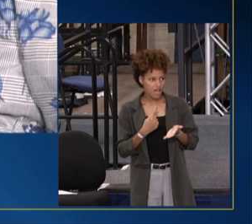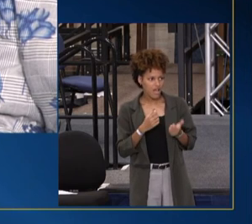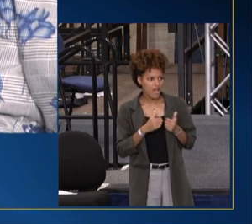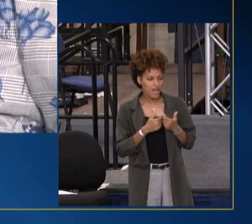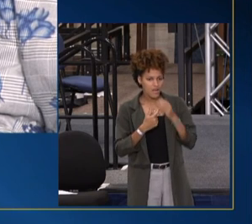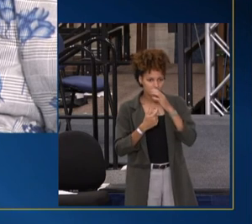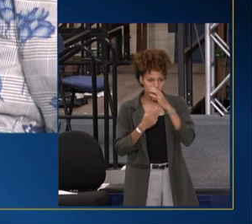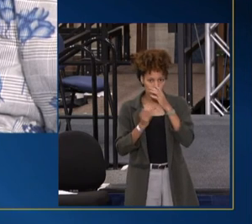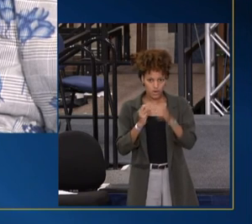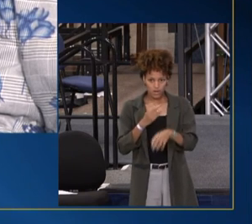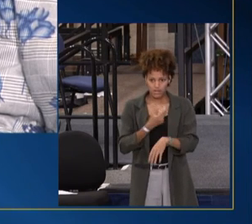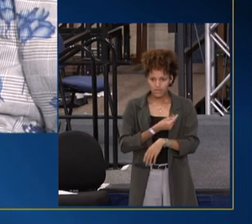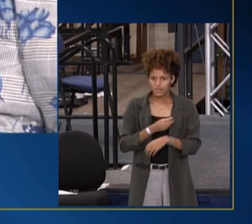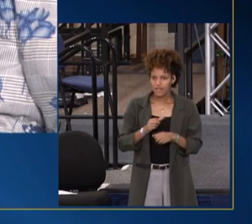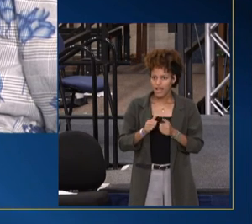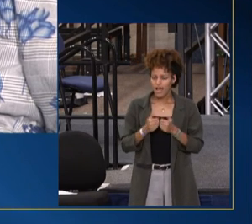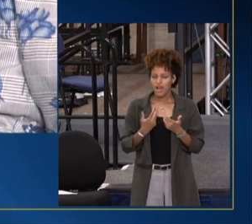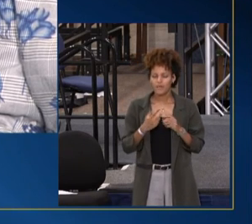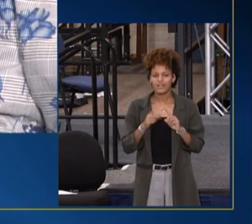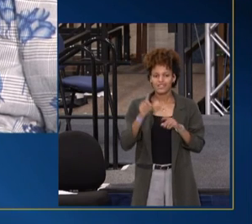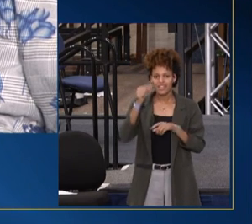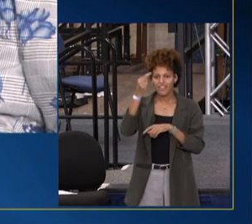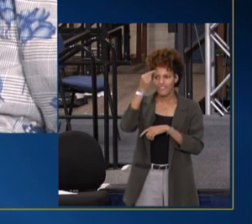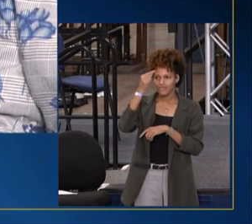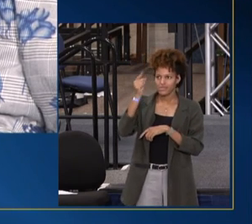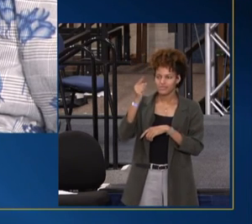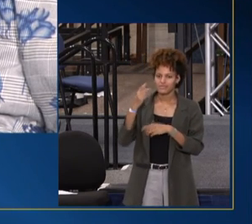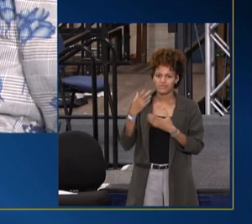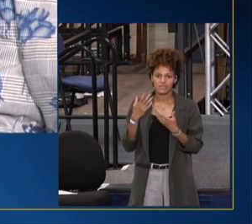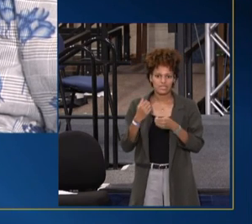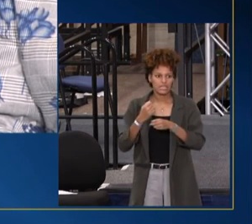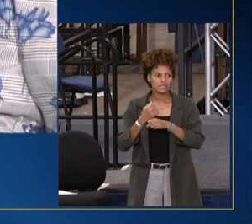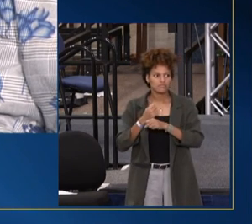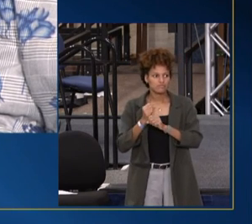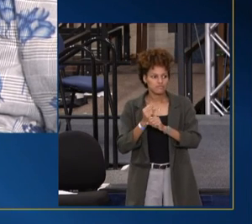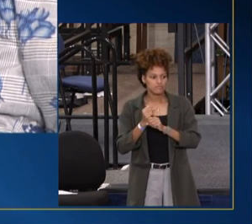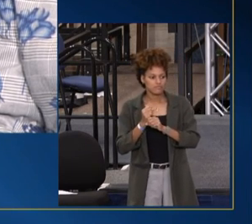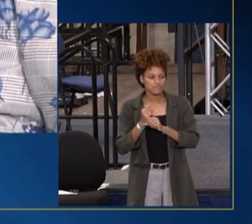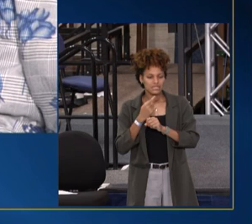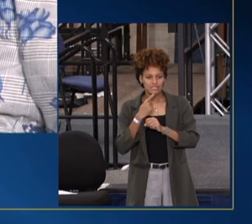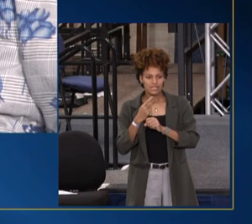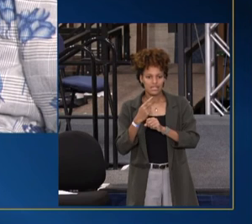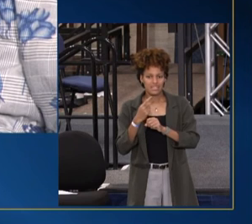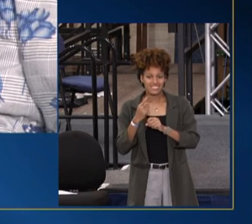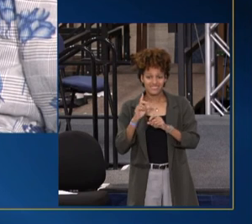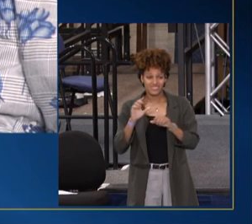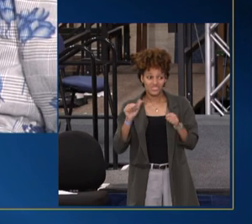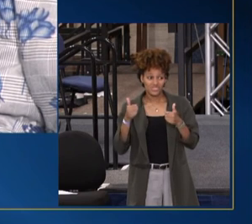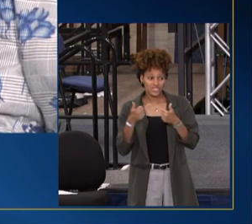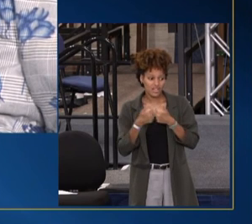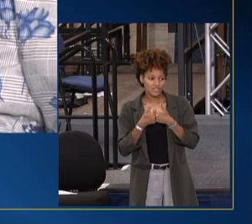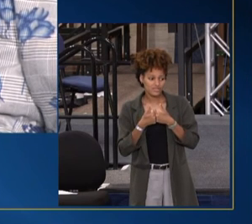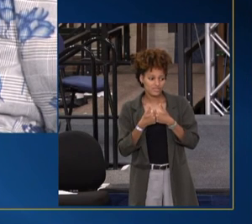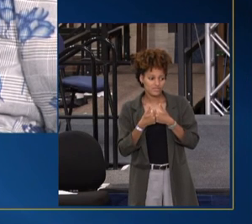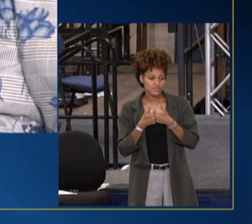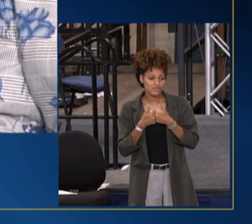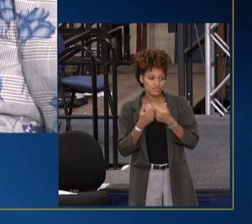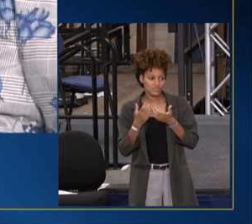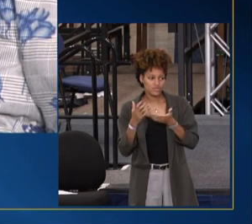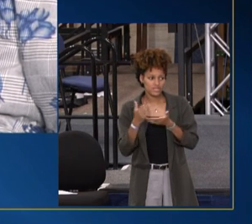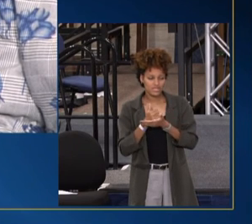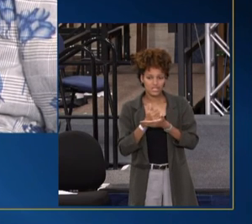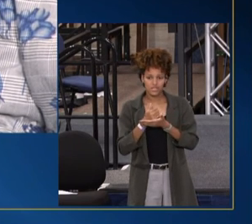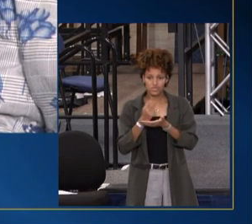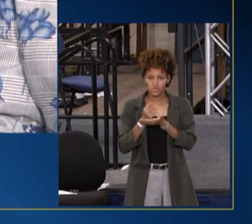the government, our government made it where it was challenging to get treatment